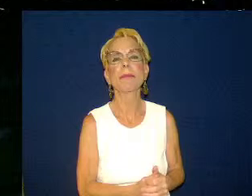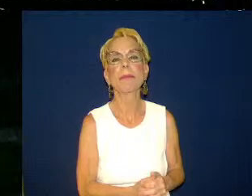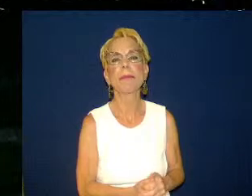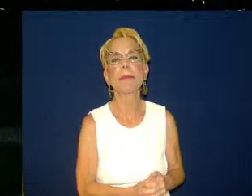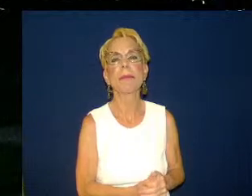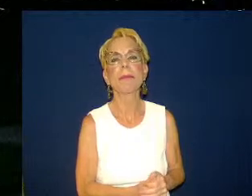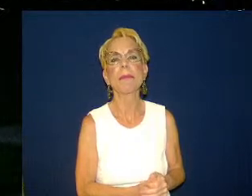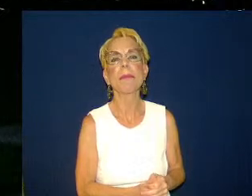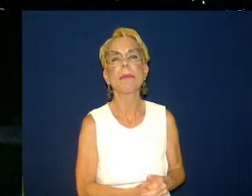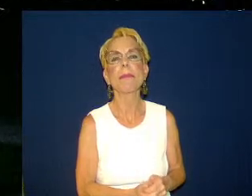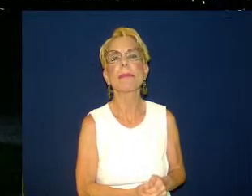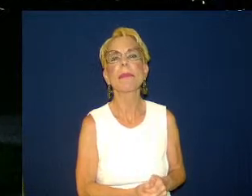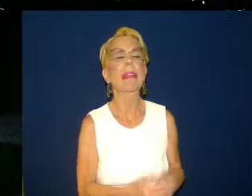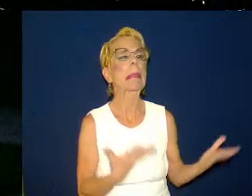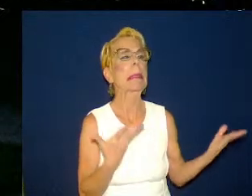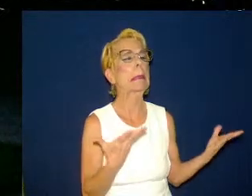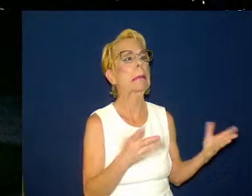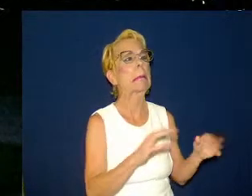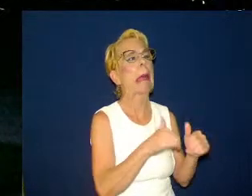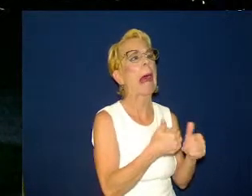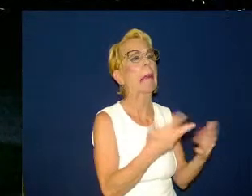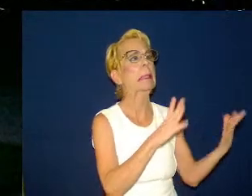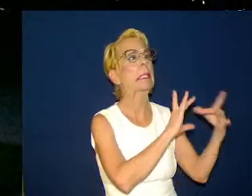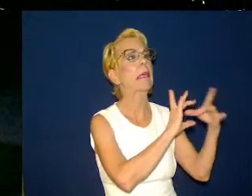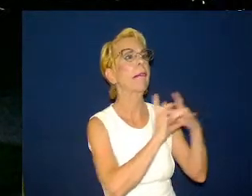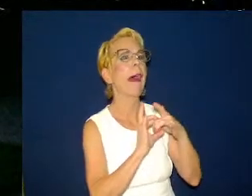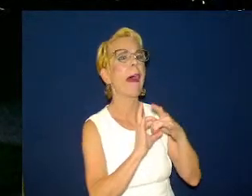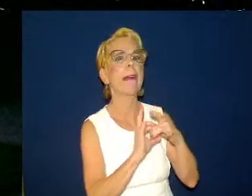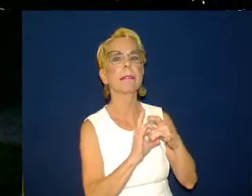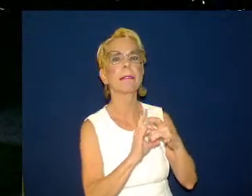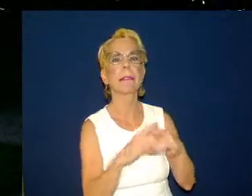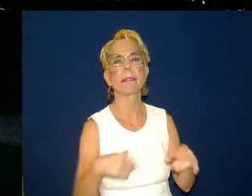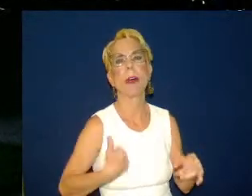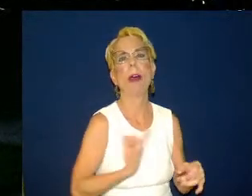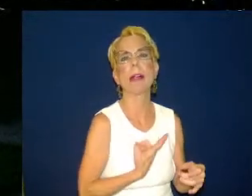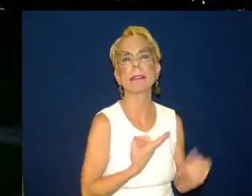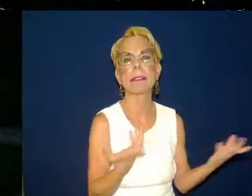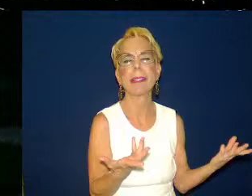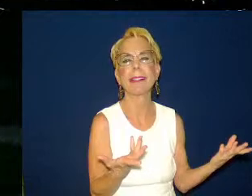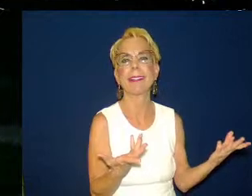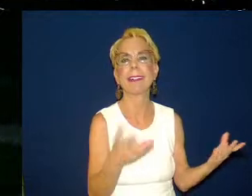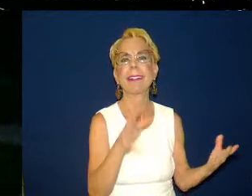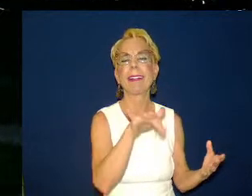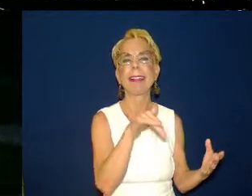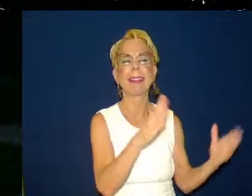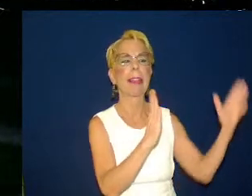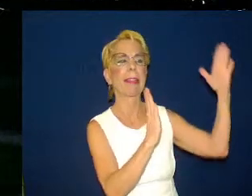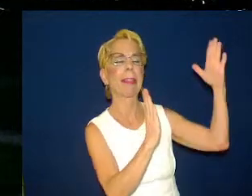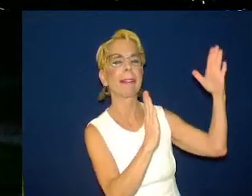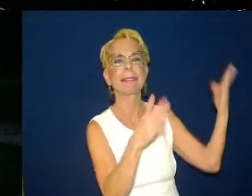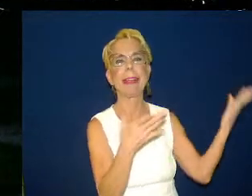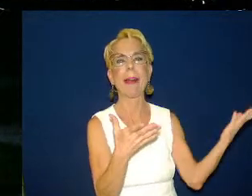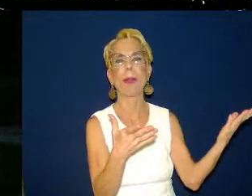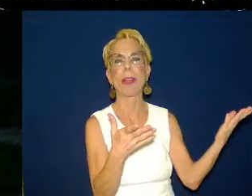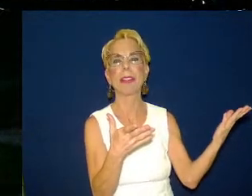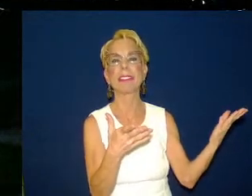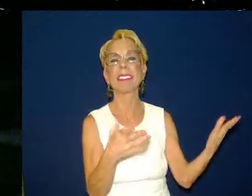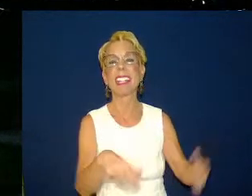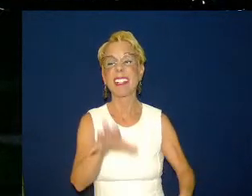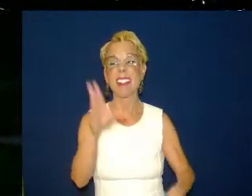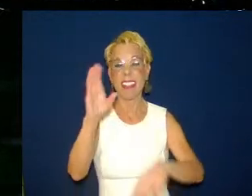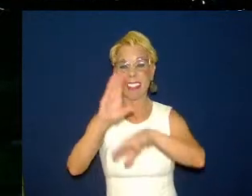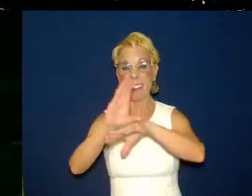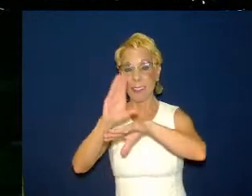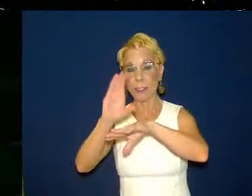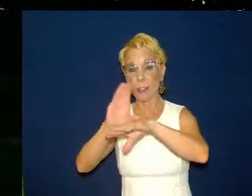So what's that mean to me, Pastor? Well, I want to talk about what that means to the Church of Philadelphia. The Church of Philadelphia understood that if their spiritual